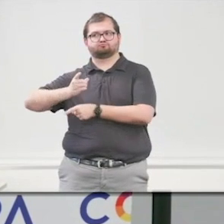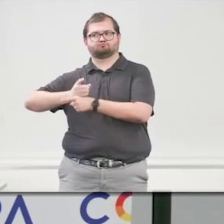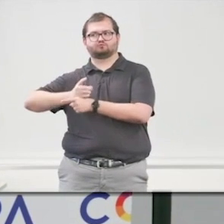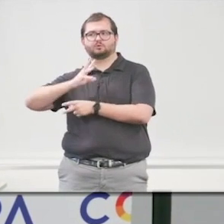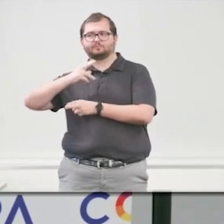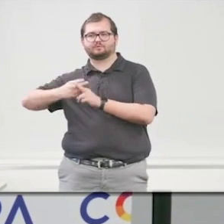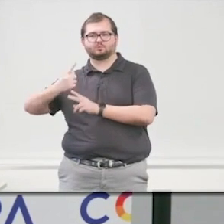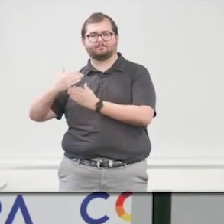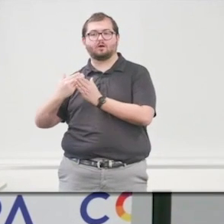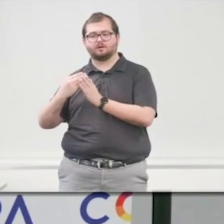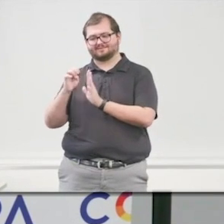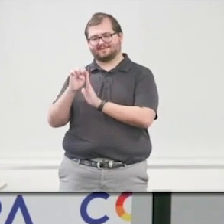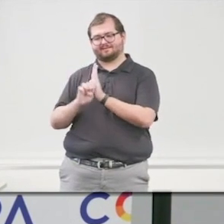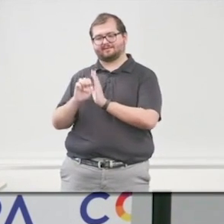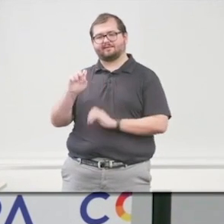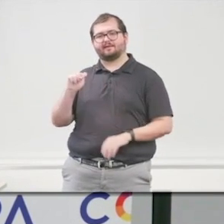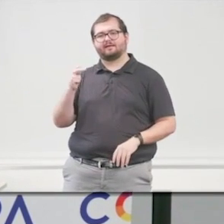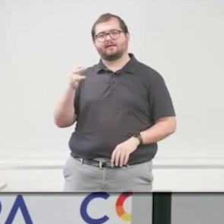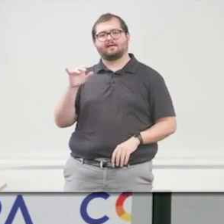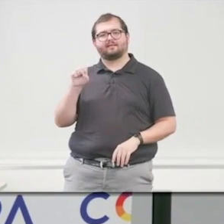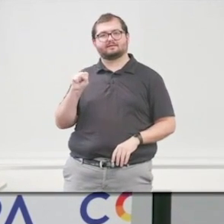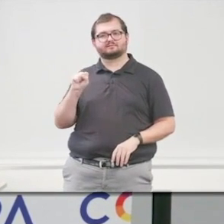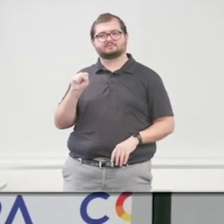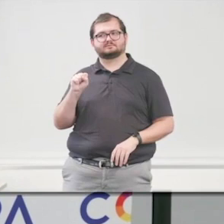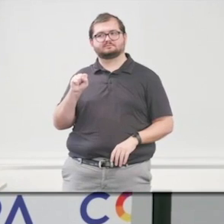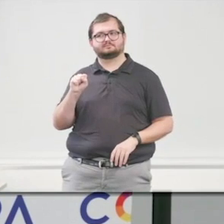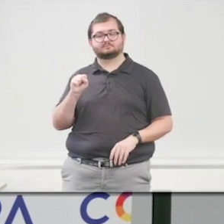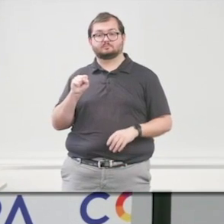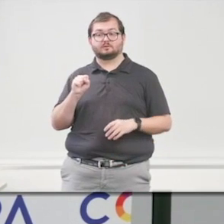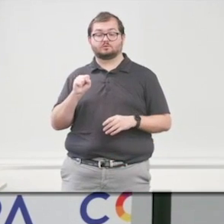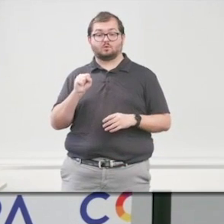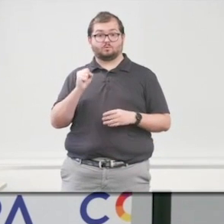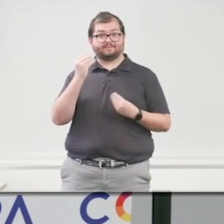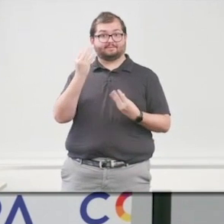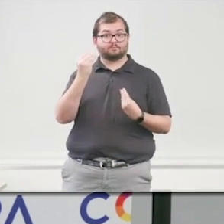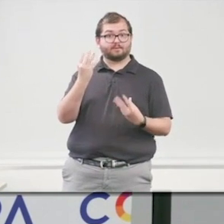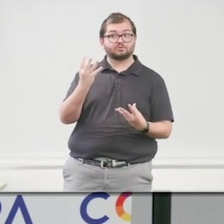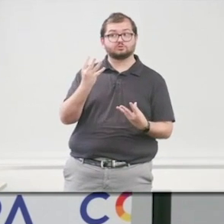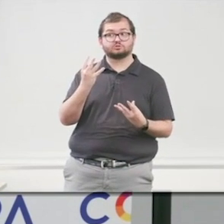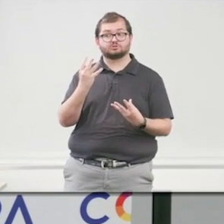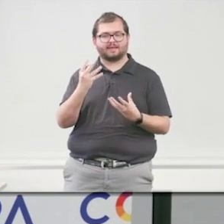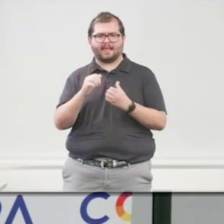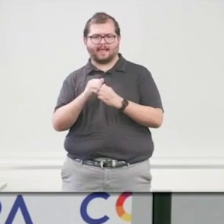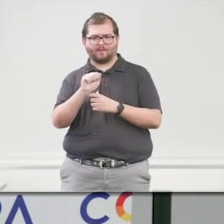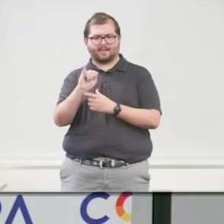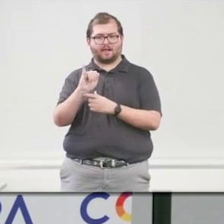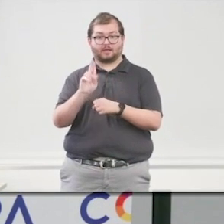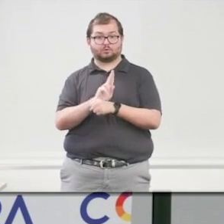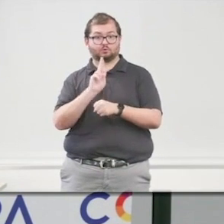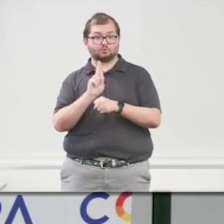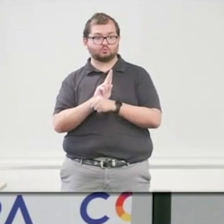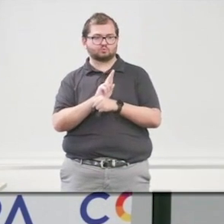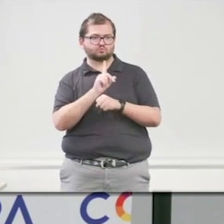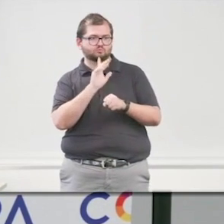of it is the ethics of it and making sure that the data by which AI is being used is